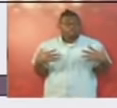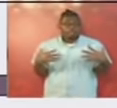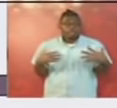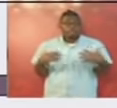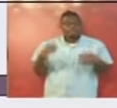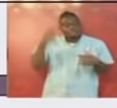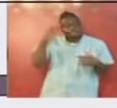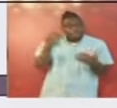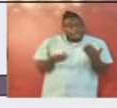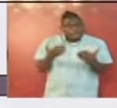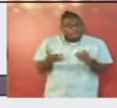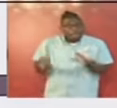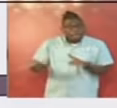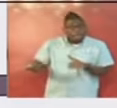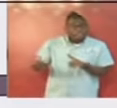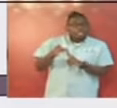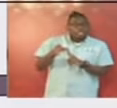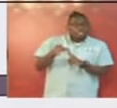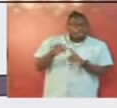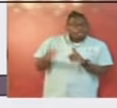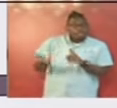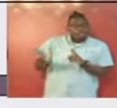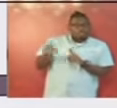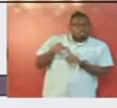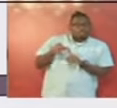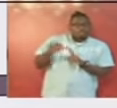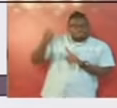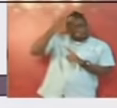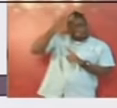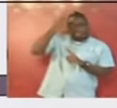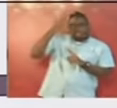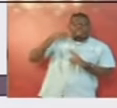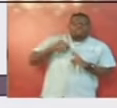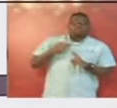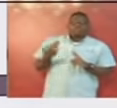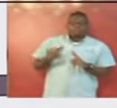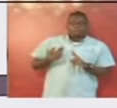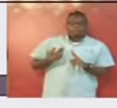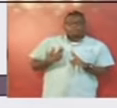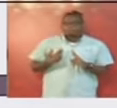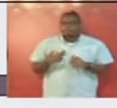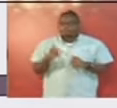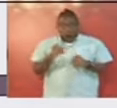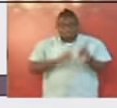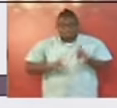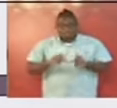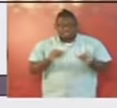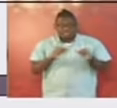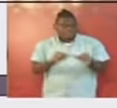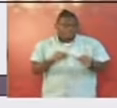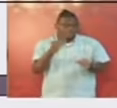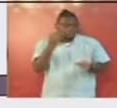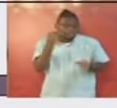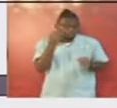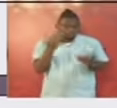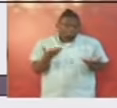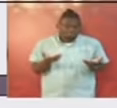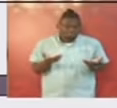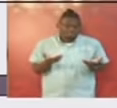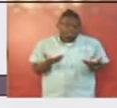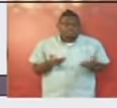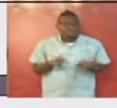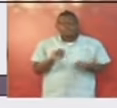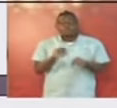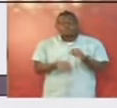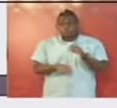perhaps getting ill while waiting in the accident and emergency. So many persons stayed at home. So there was misconstrued